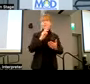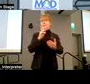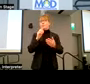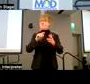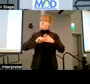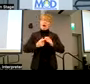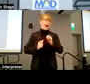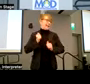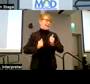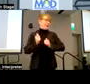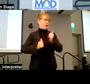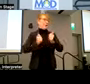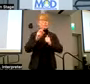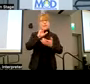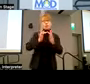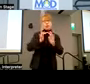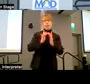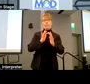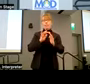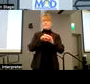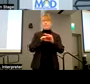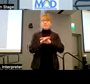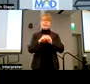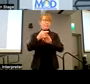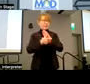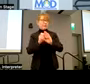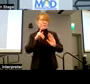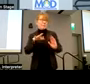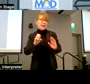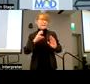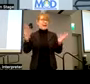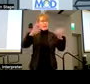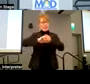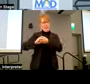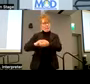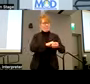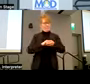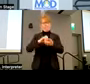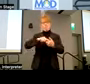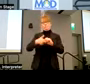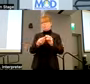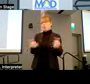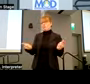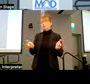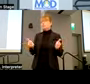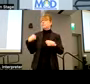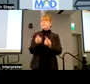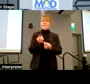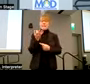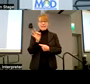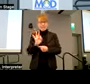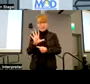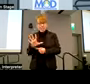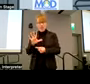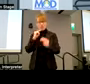accessibility and legal space, and in collaborative problem solving. Since 1995, she has negotiated